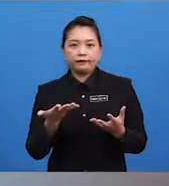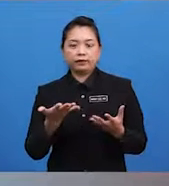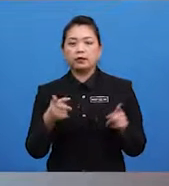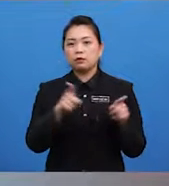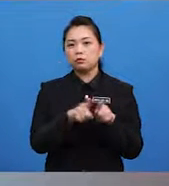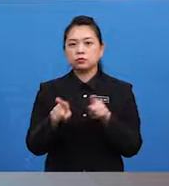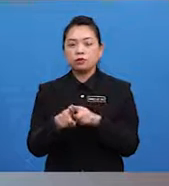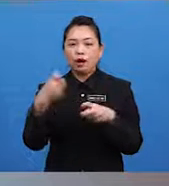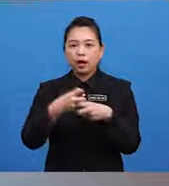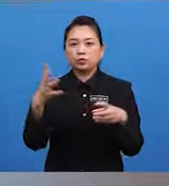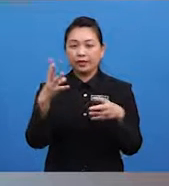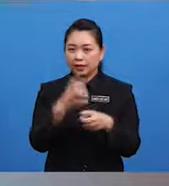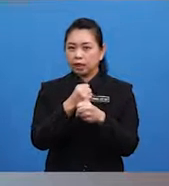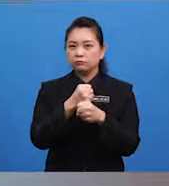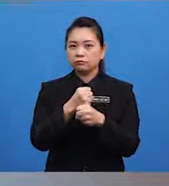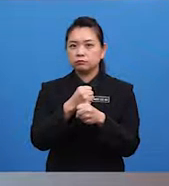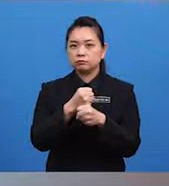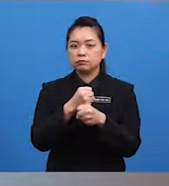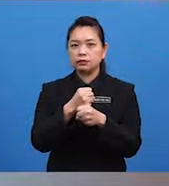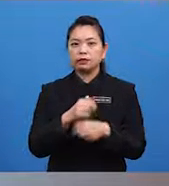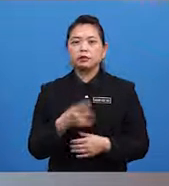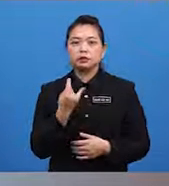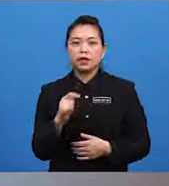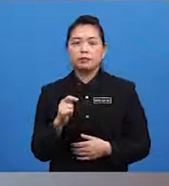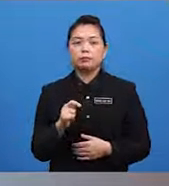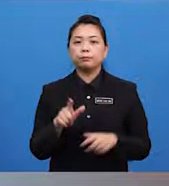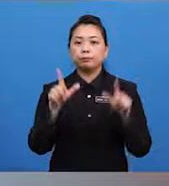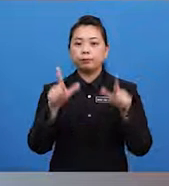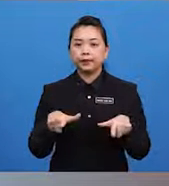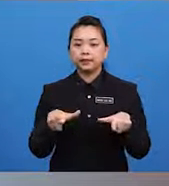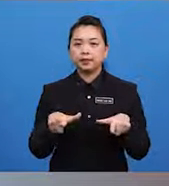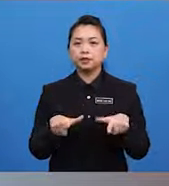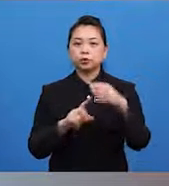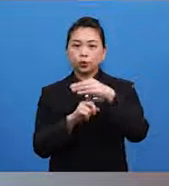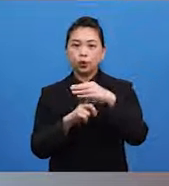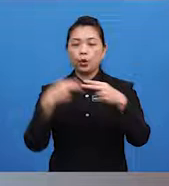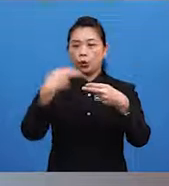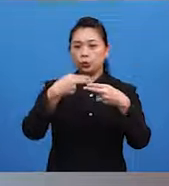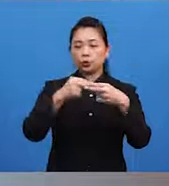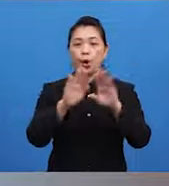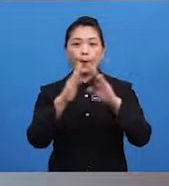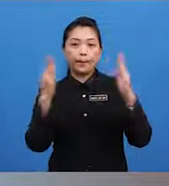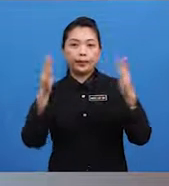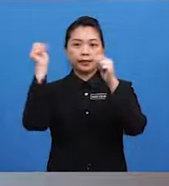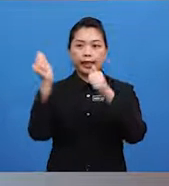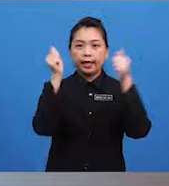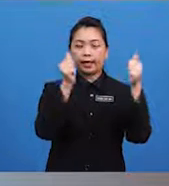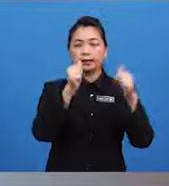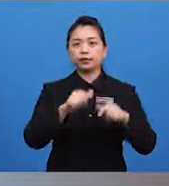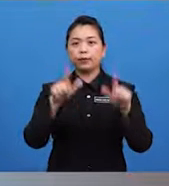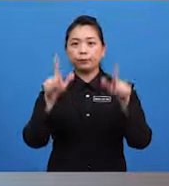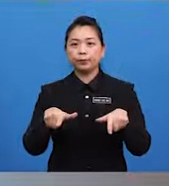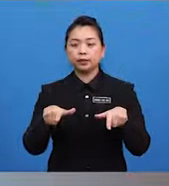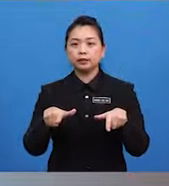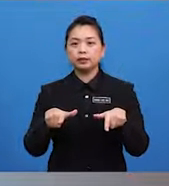rid of. They will rather place it on stalls close to the open air than put it in the heart of